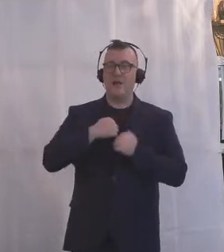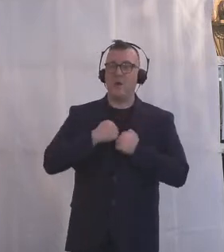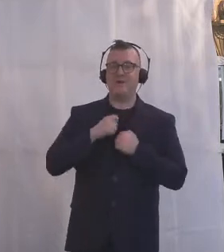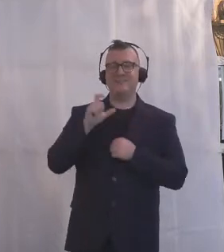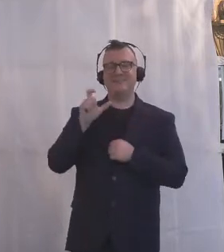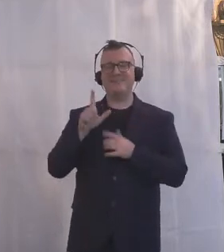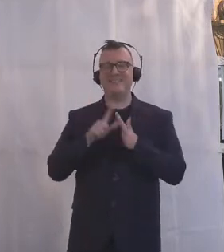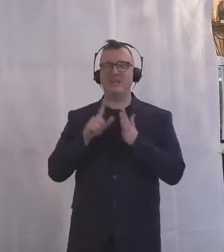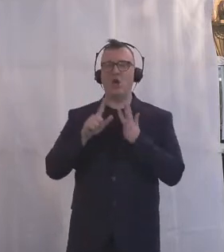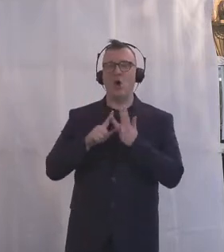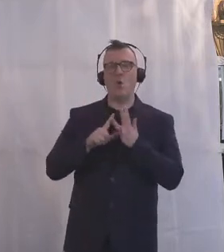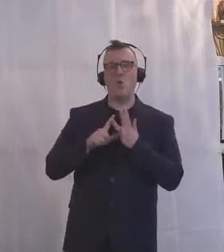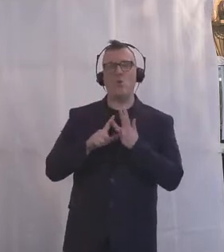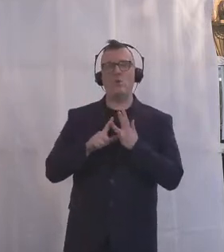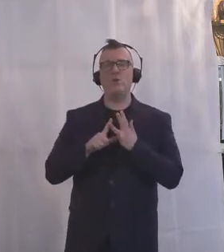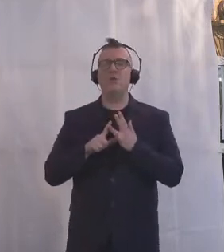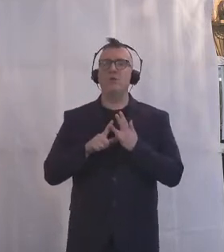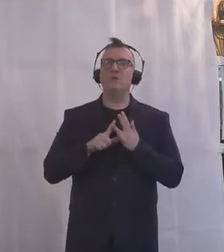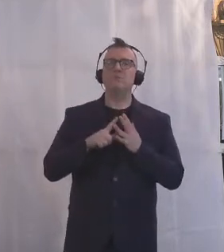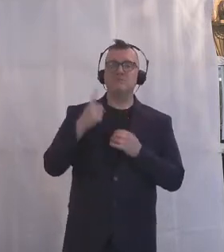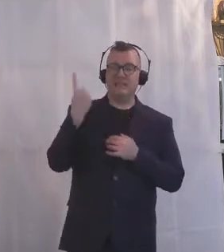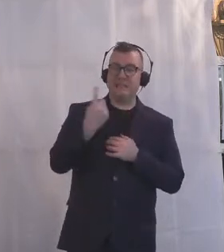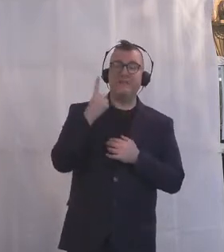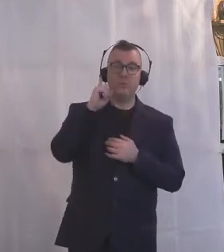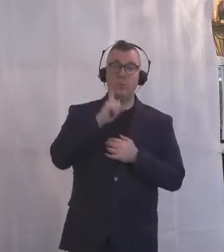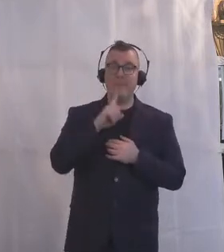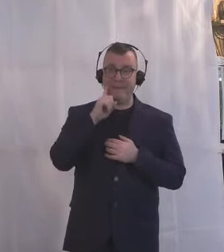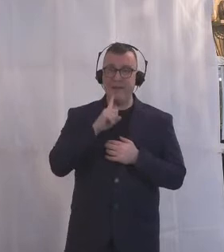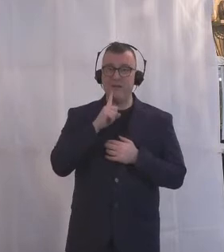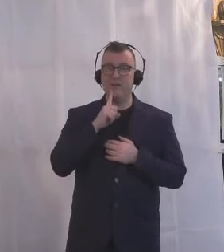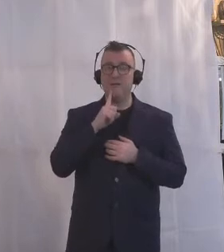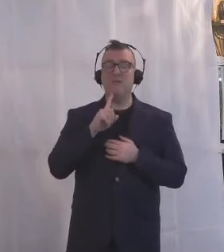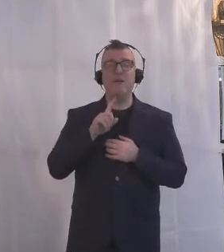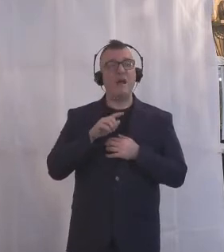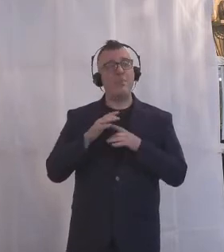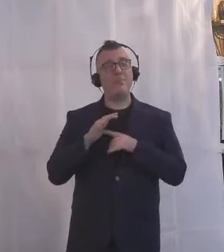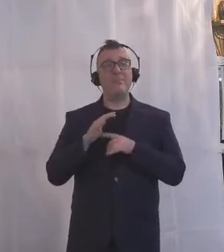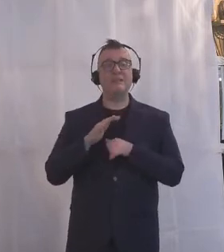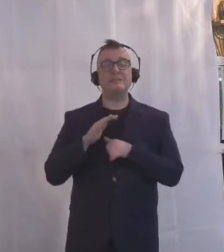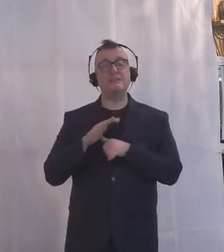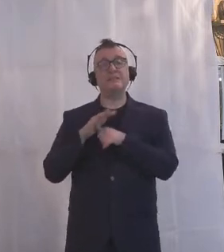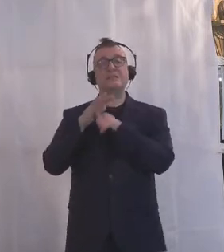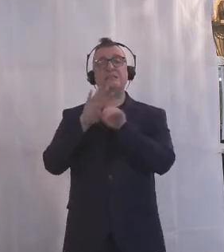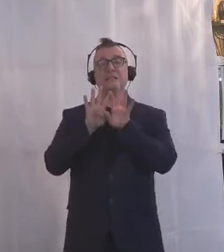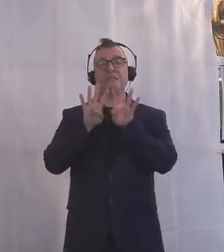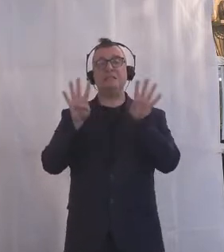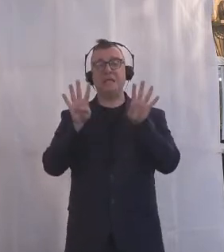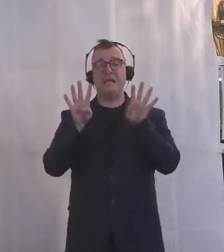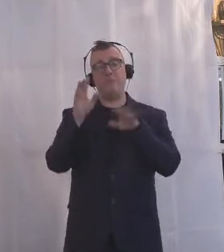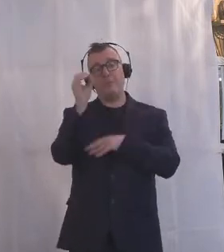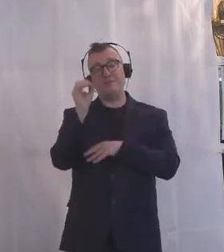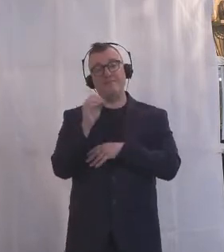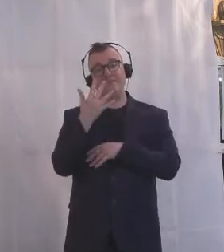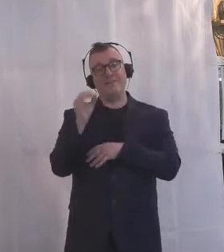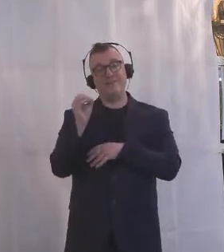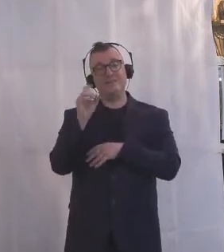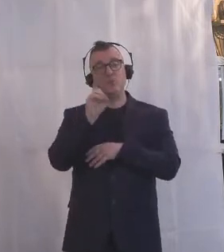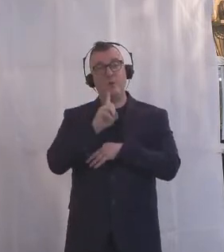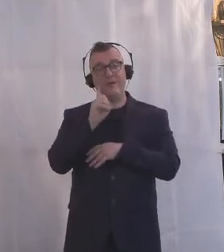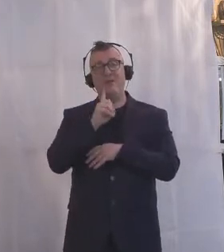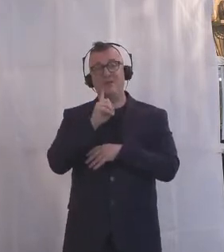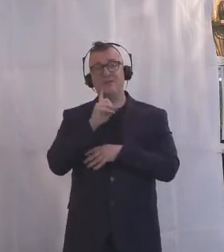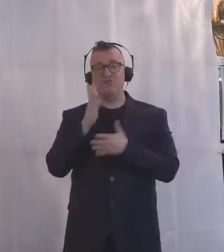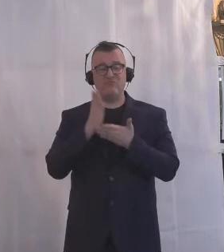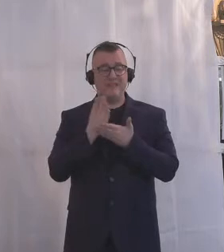Catherine Lewis-Latour, obviously is female, and the senior team's 50% female as well. So we really do